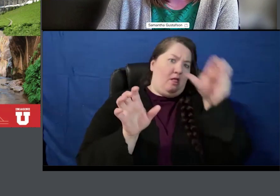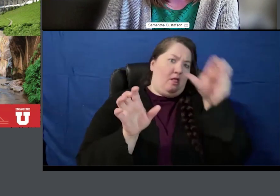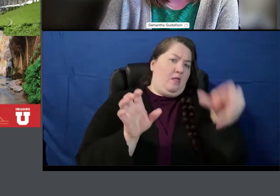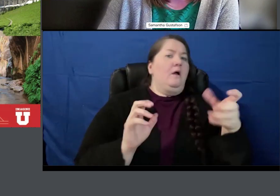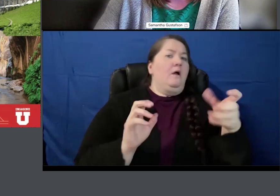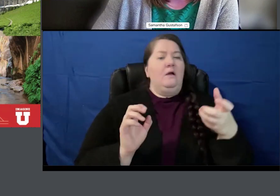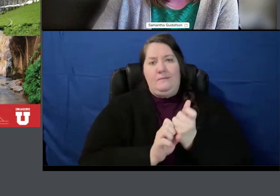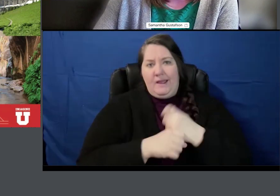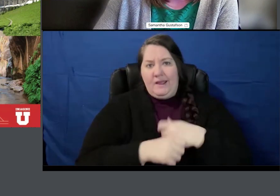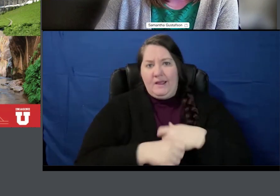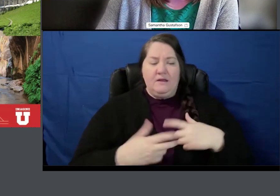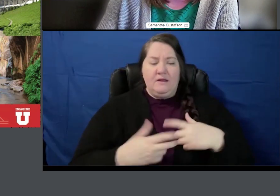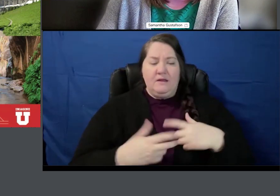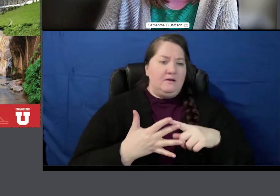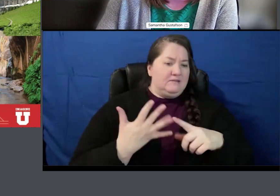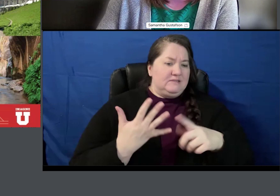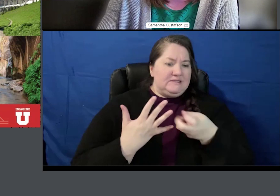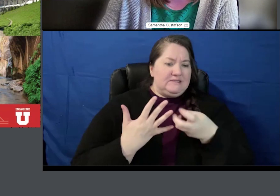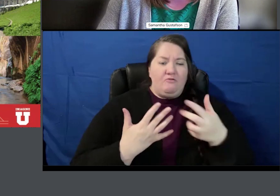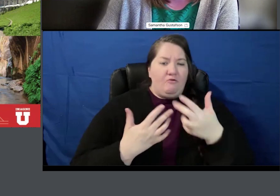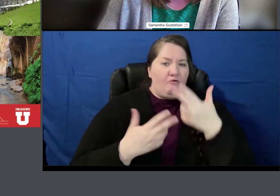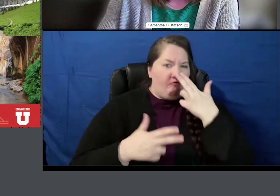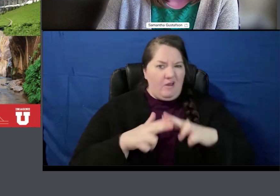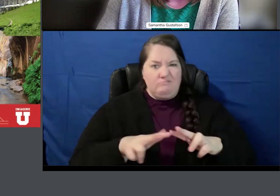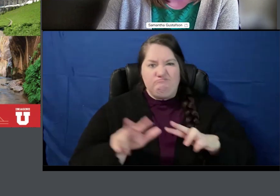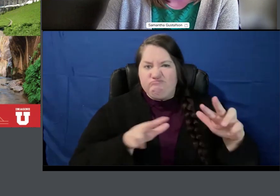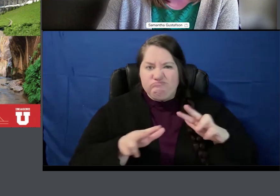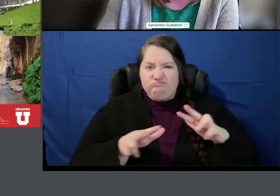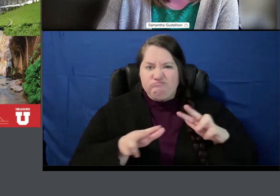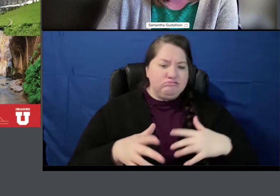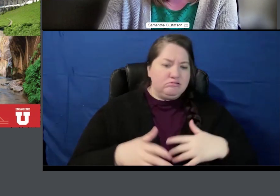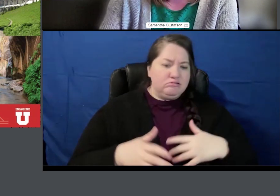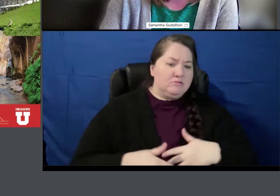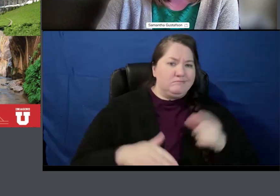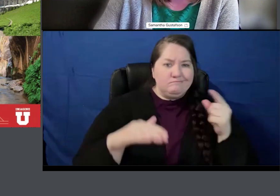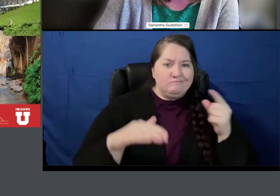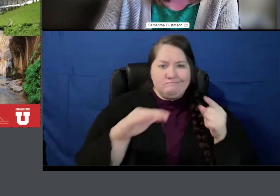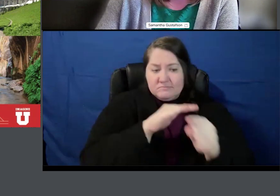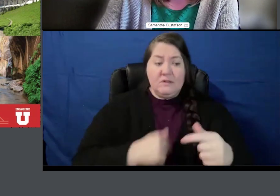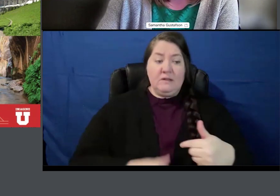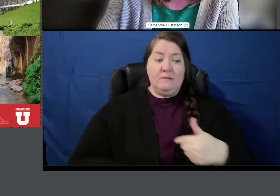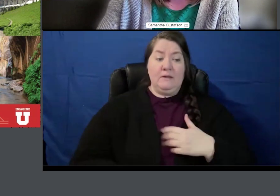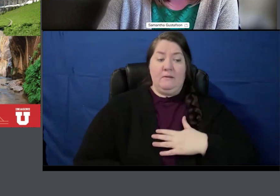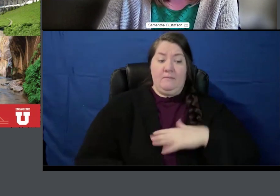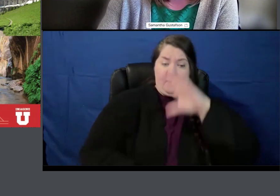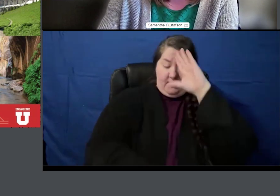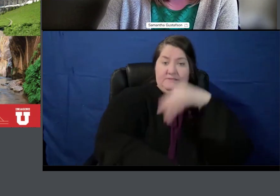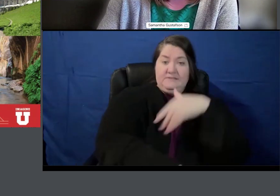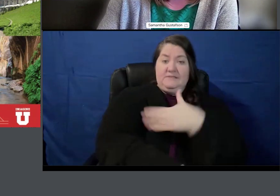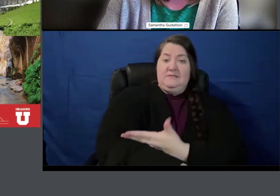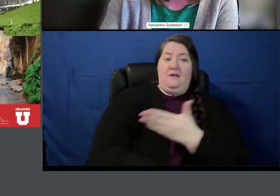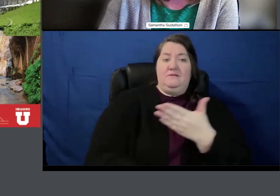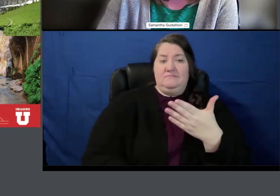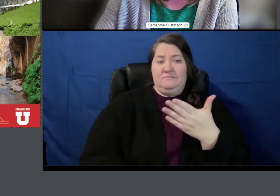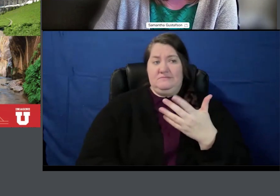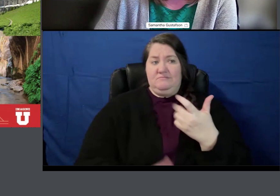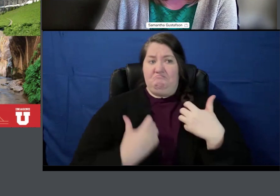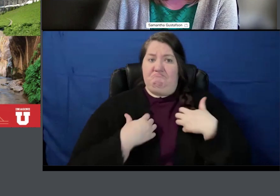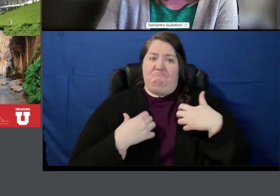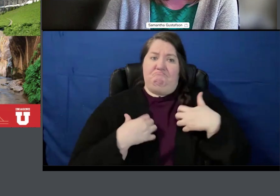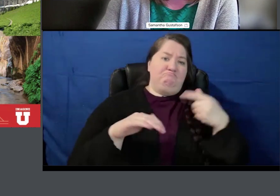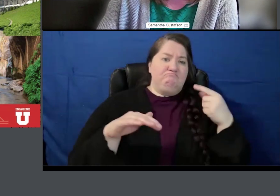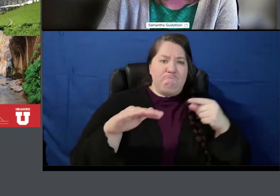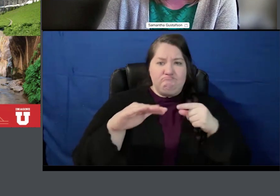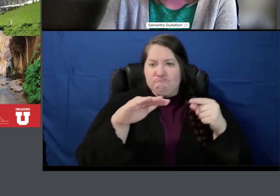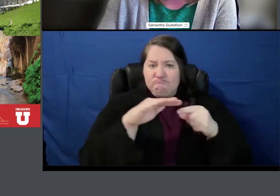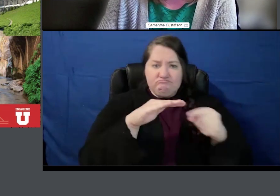different fun hiking adventures. Here is me and my son hiking back in October when the leaves were